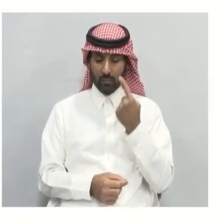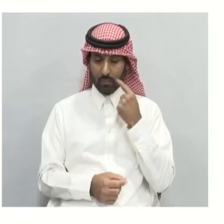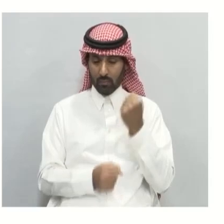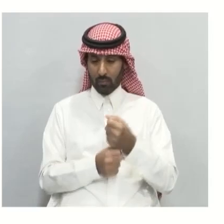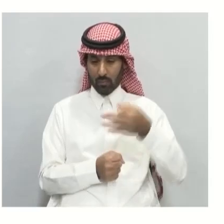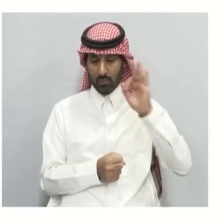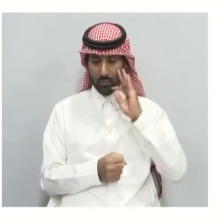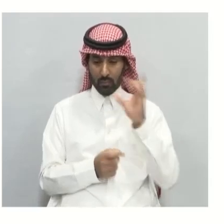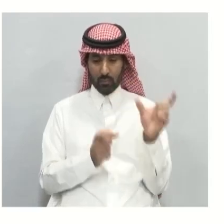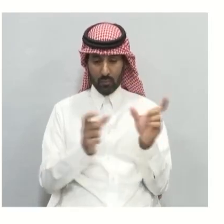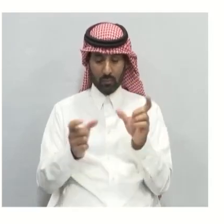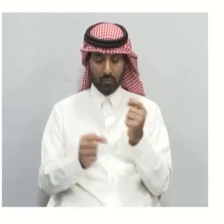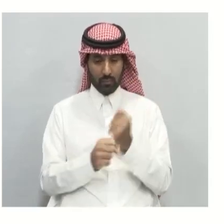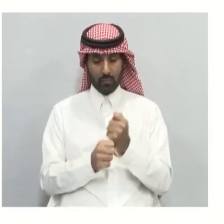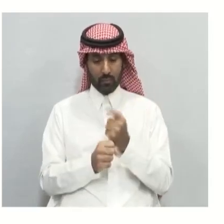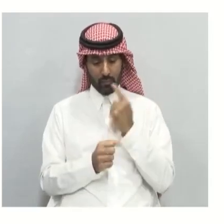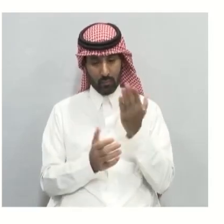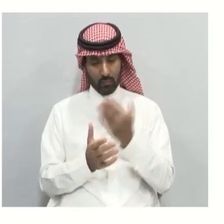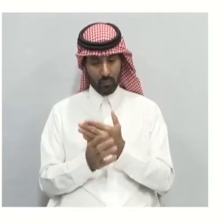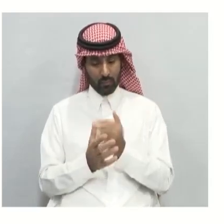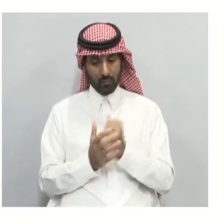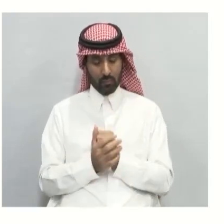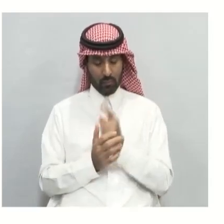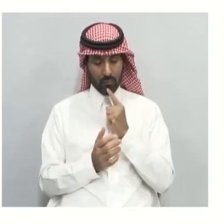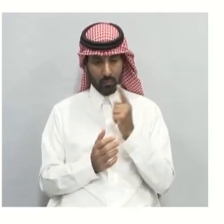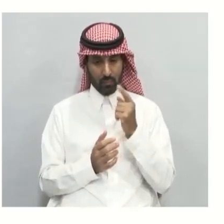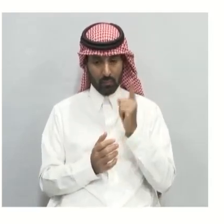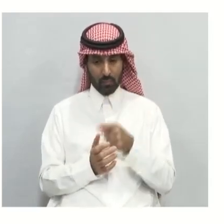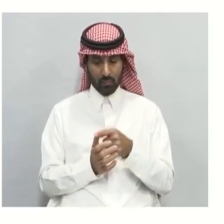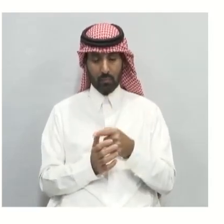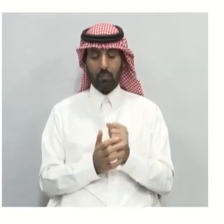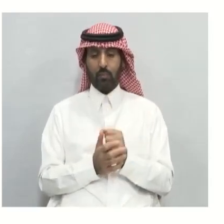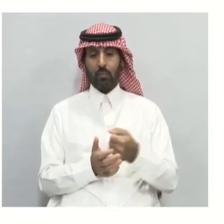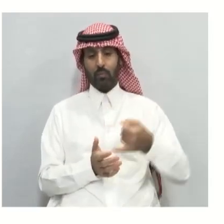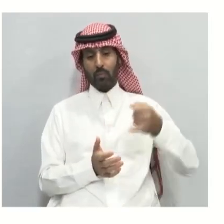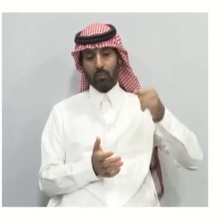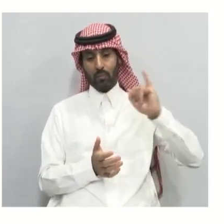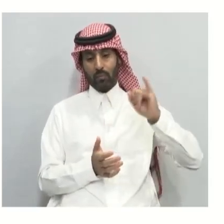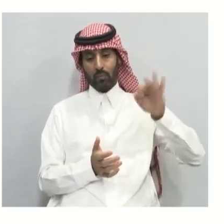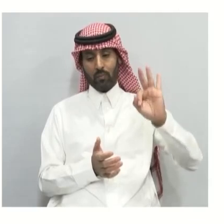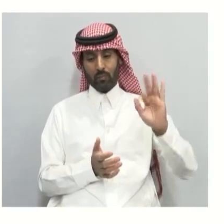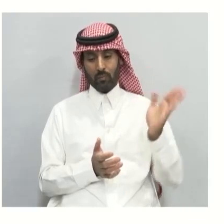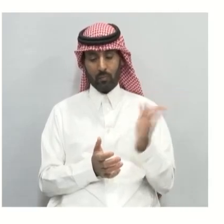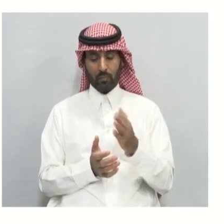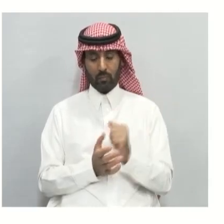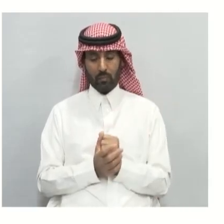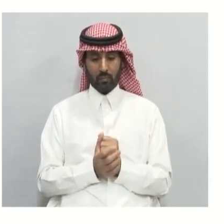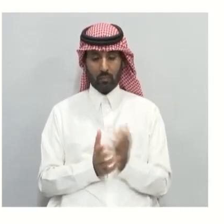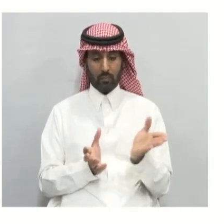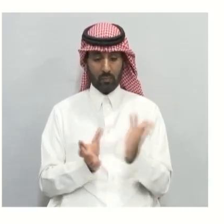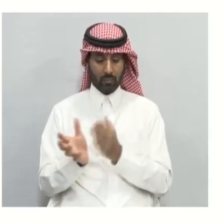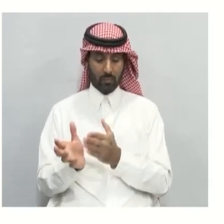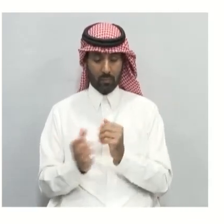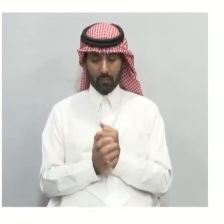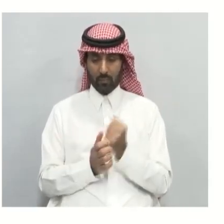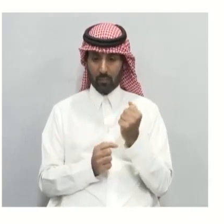or the condition. So, it is in the past perfect, had, past perfect tense. Then the other one will